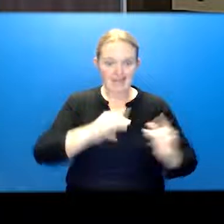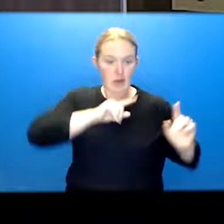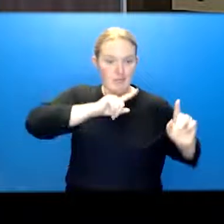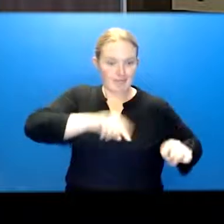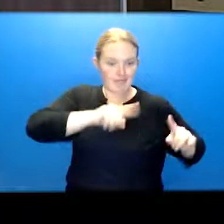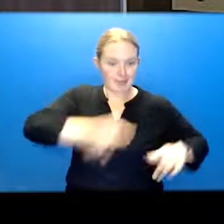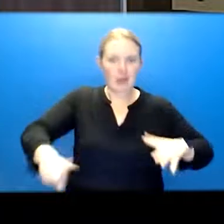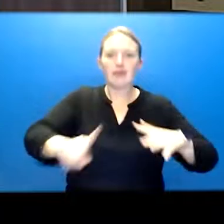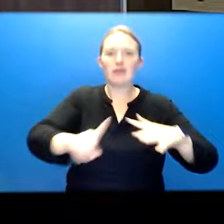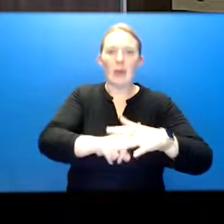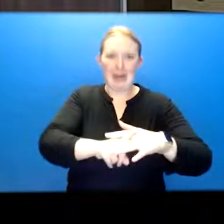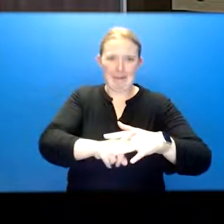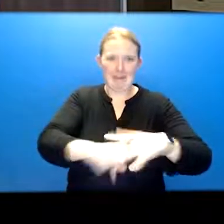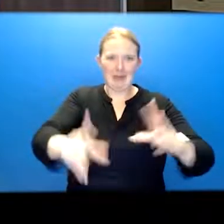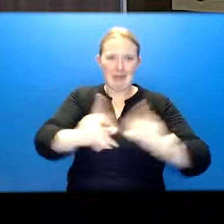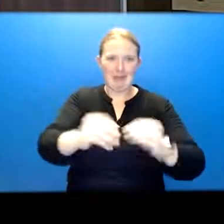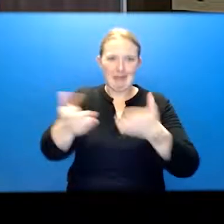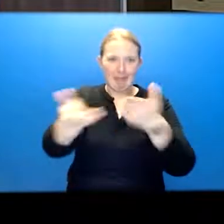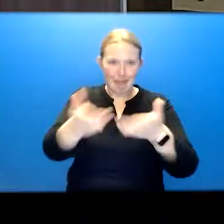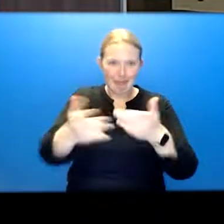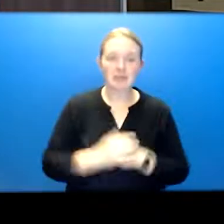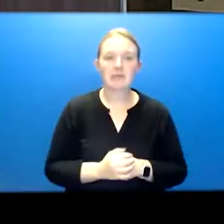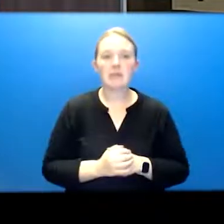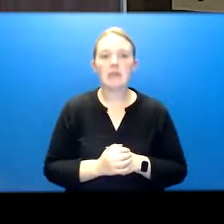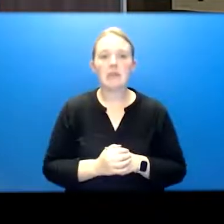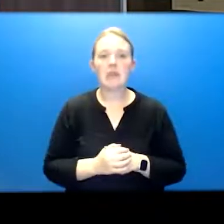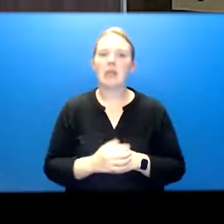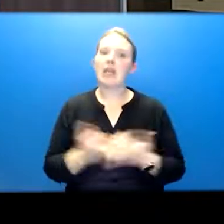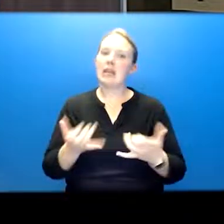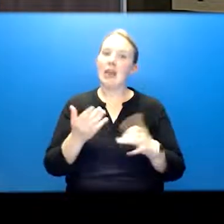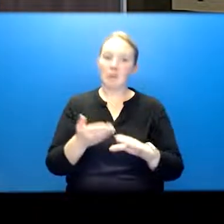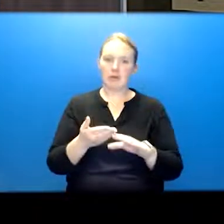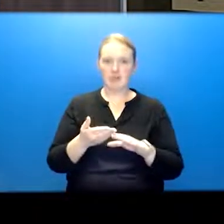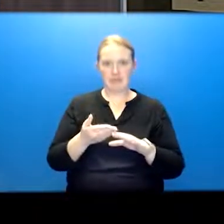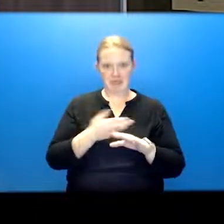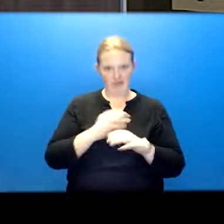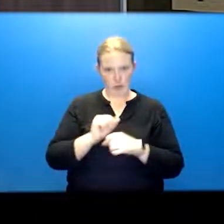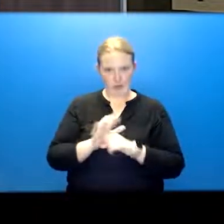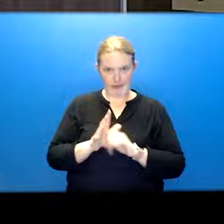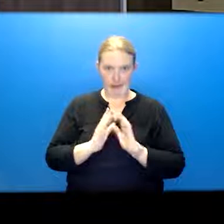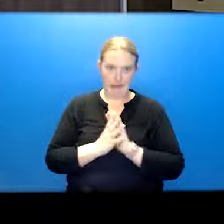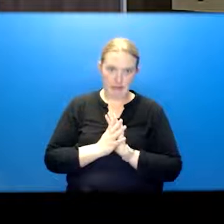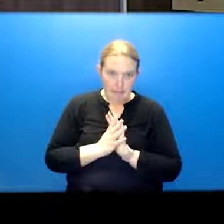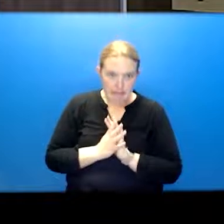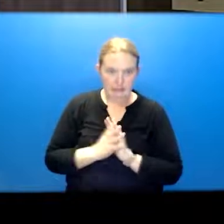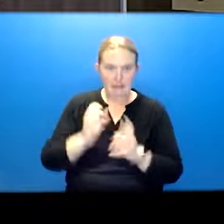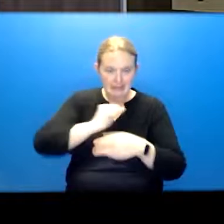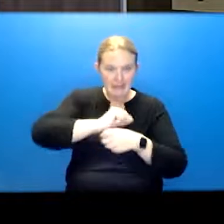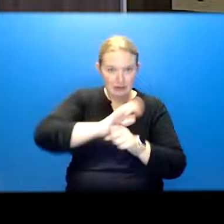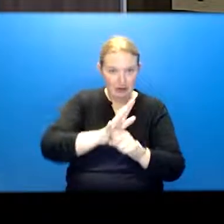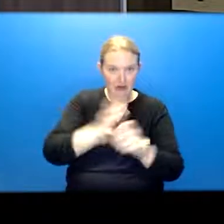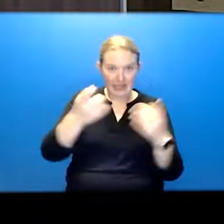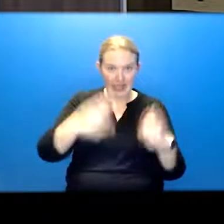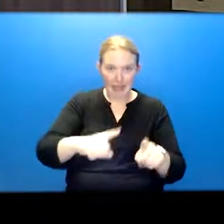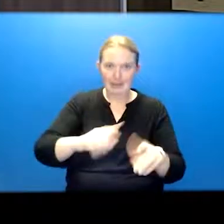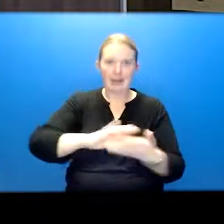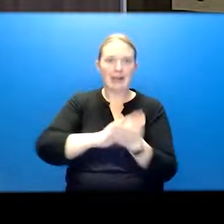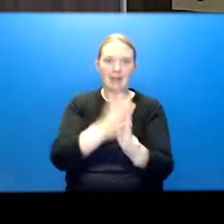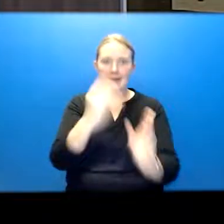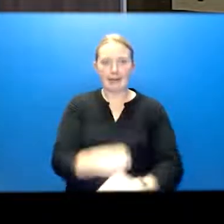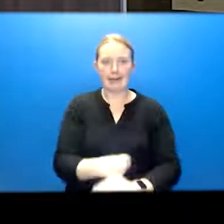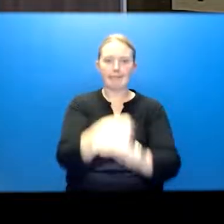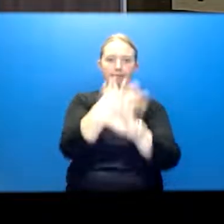services. And so also think about, this is also prior to COVID, before everything transitioned into telehealth and